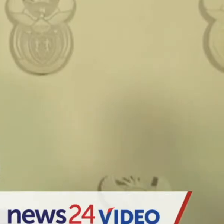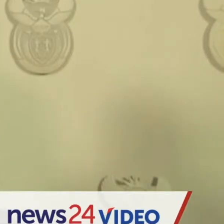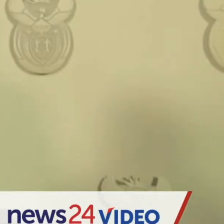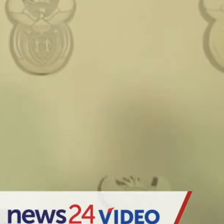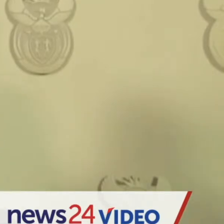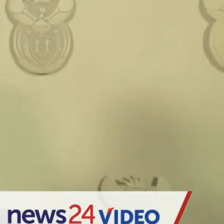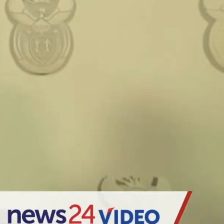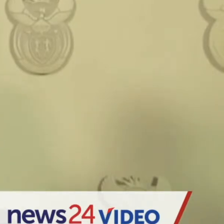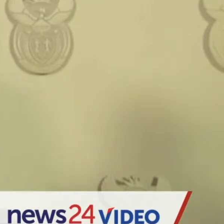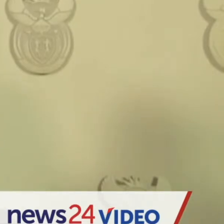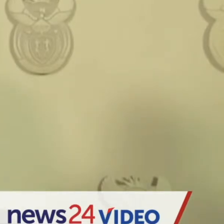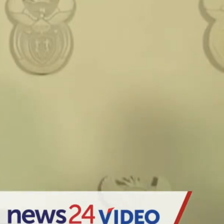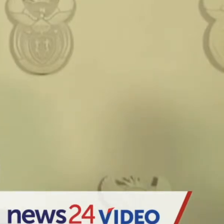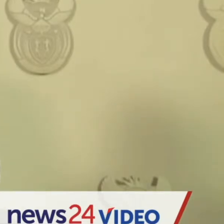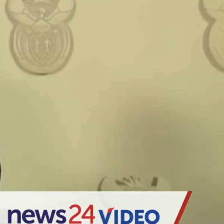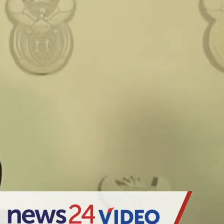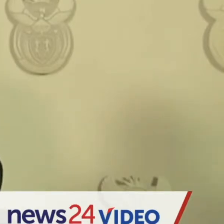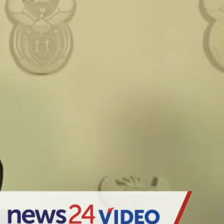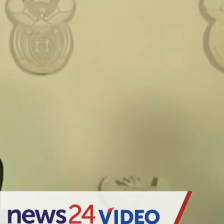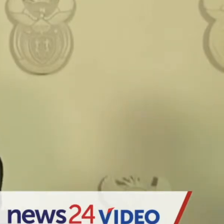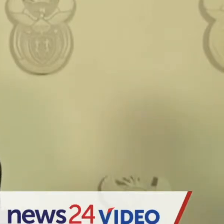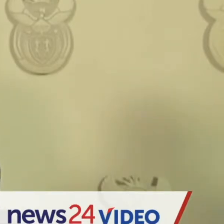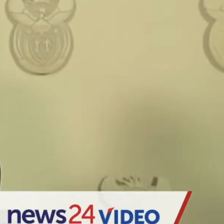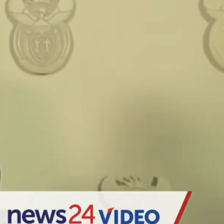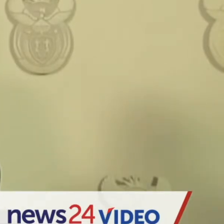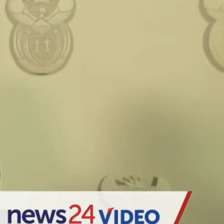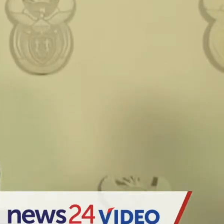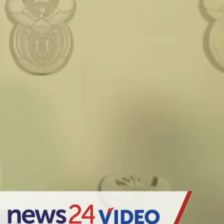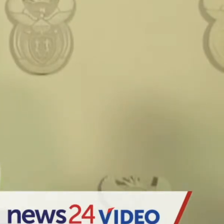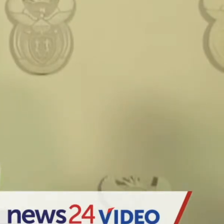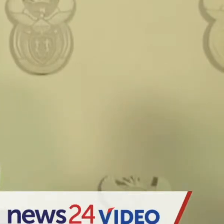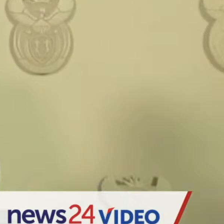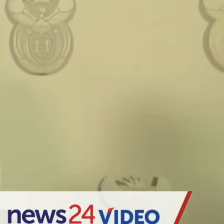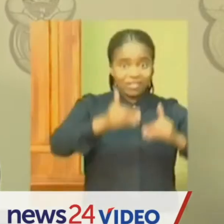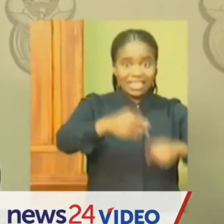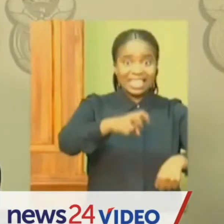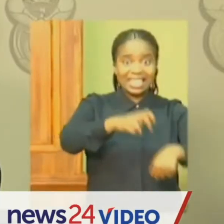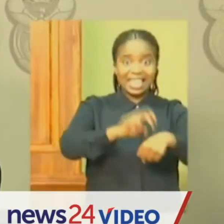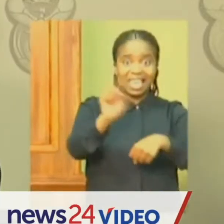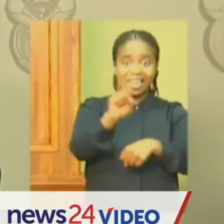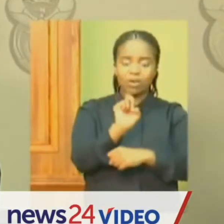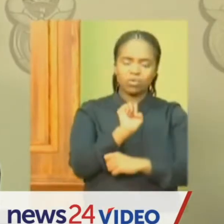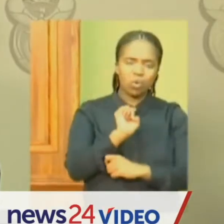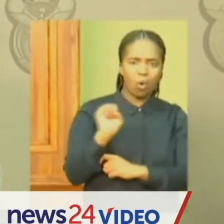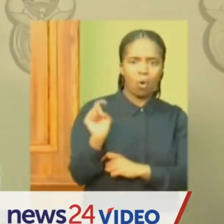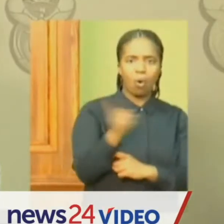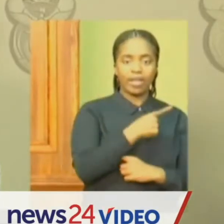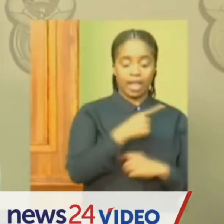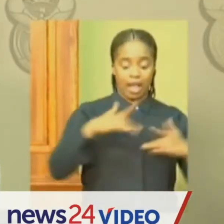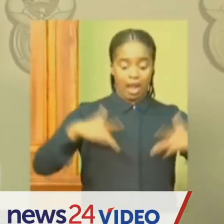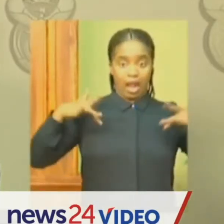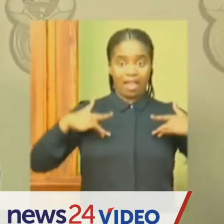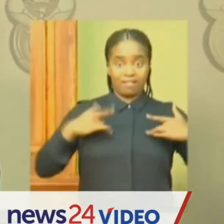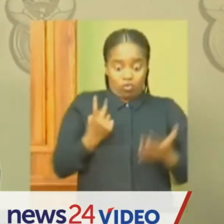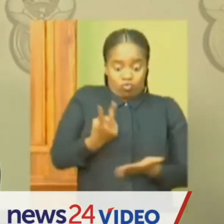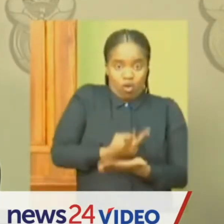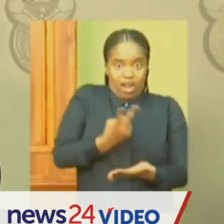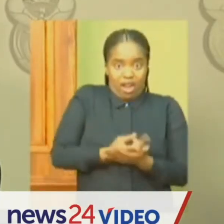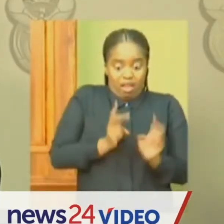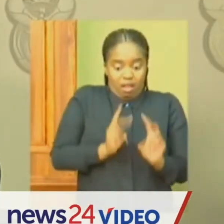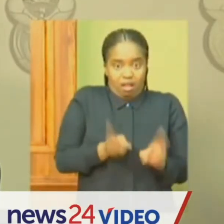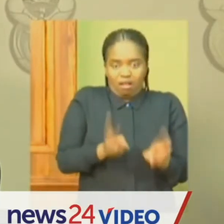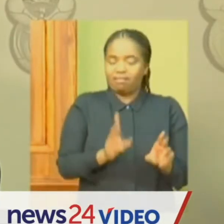new phase will require each of us to change our own behavior